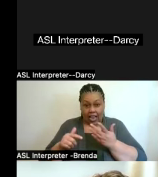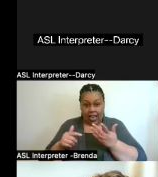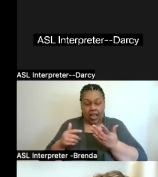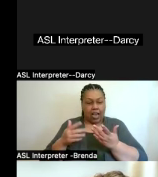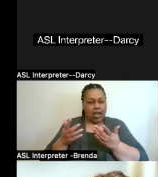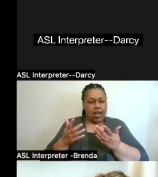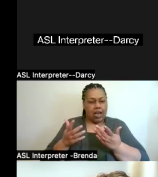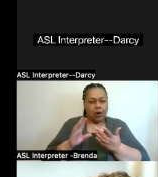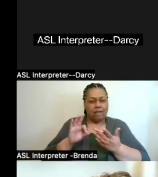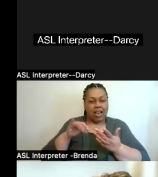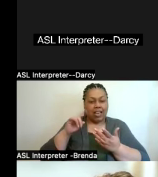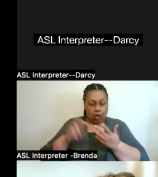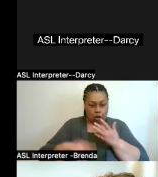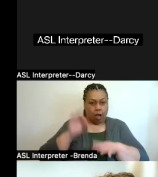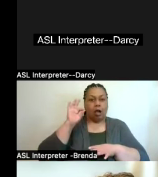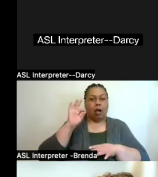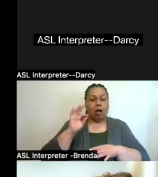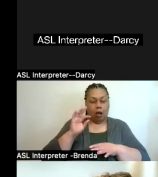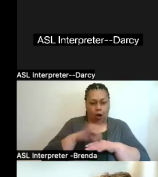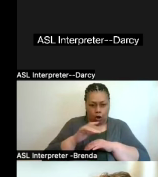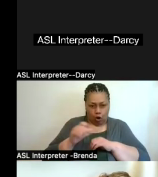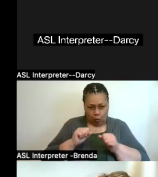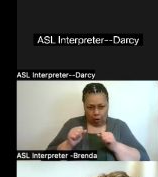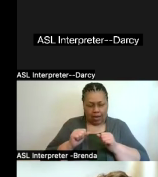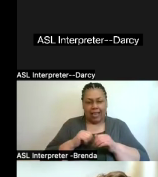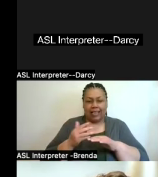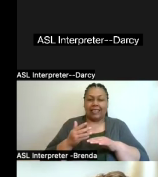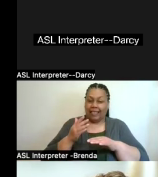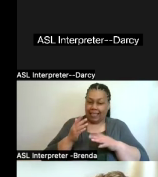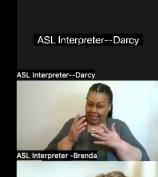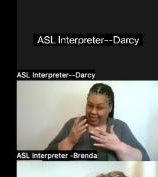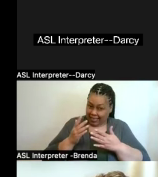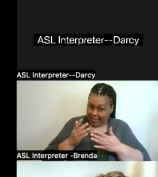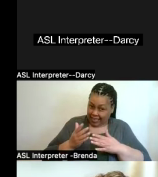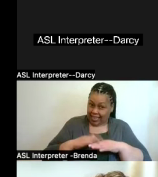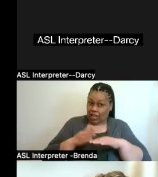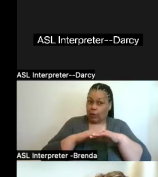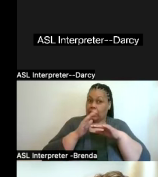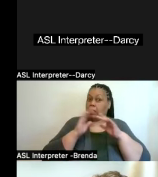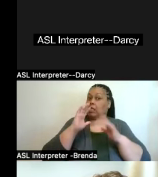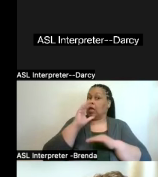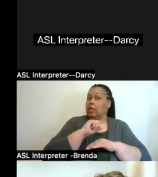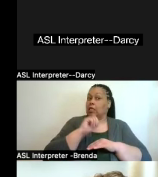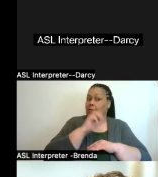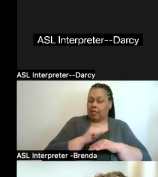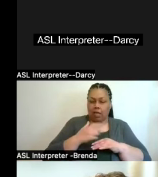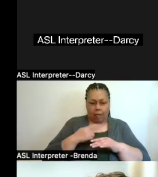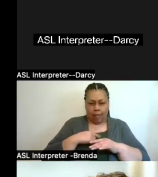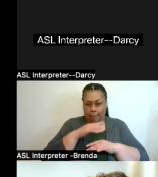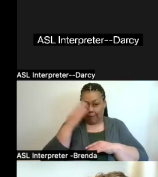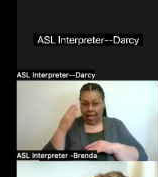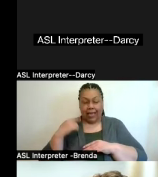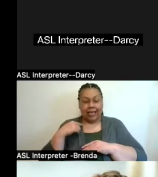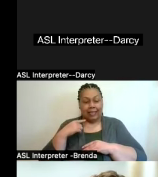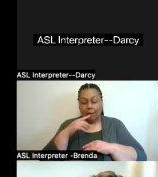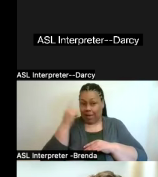the earthquake, you can see how it increases its magnitude estimate in time. And so the black solution aggregator estimate starts